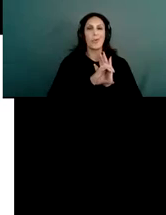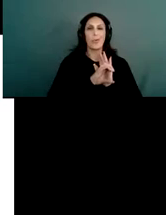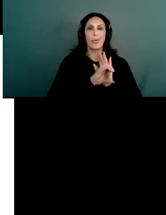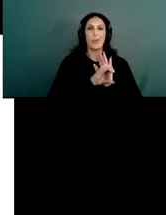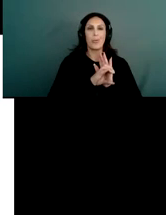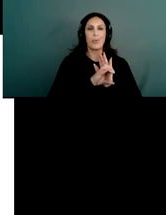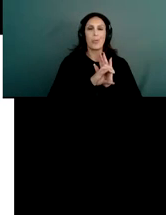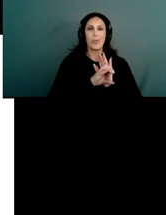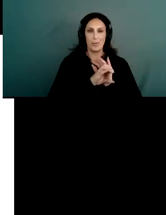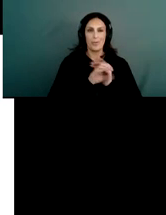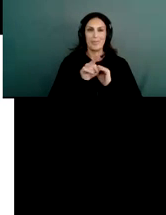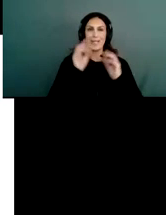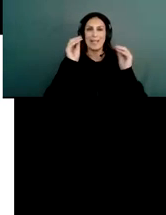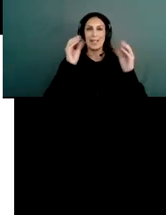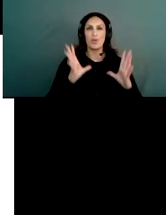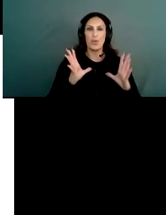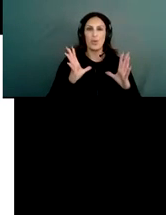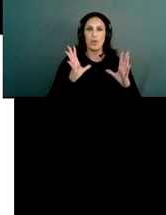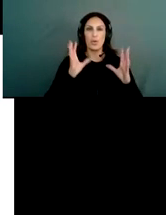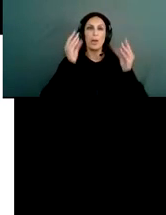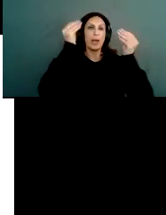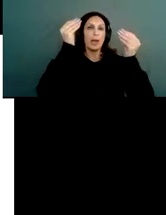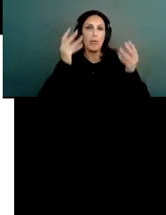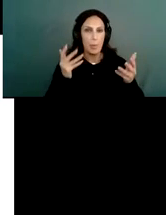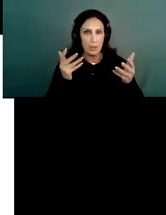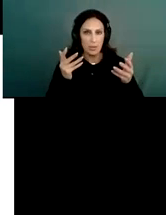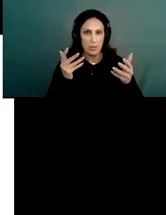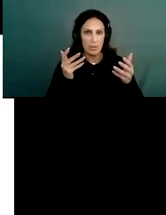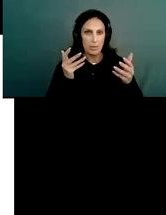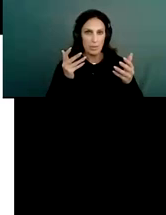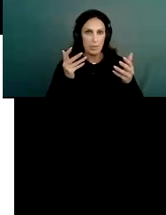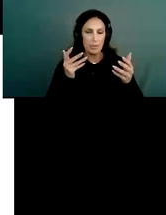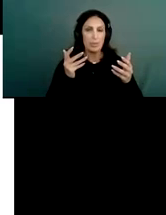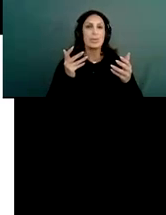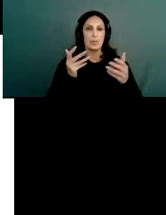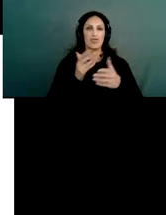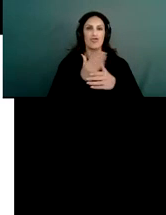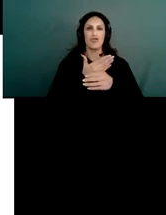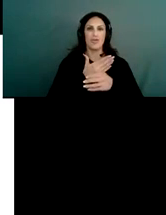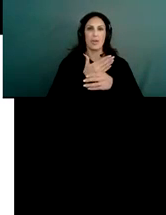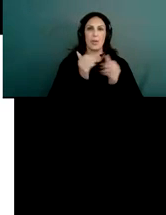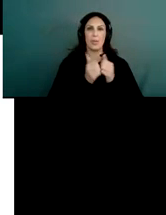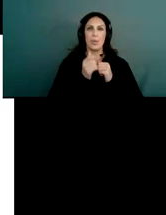it. It's where you would find teacher information that is shared with you as families.